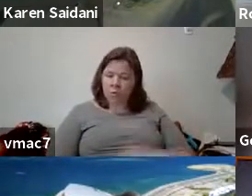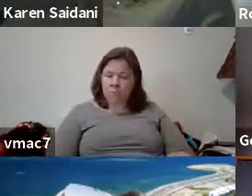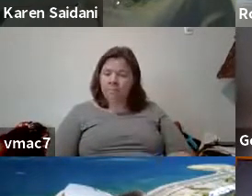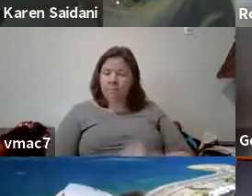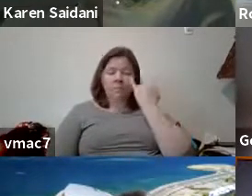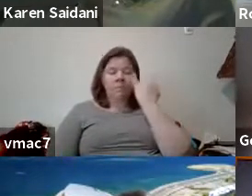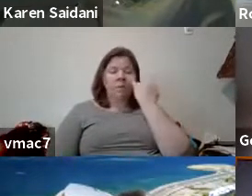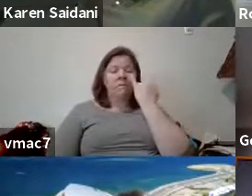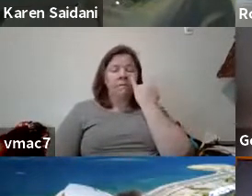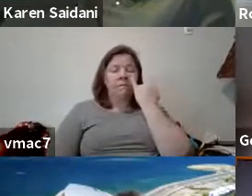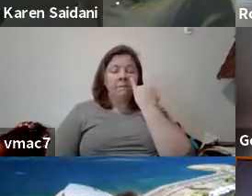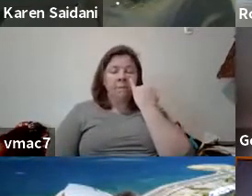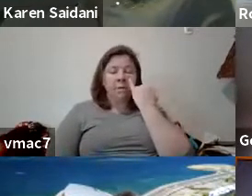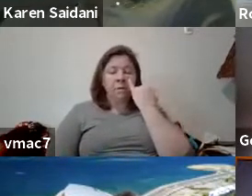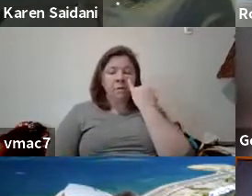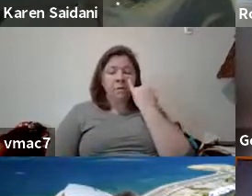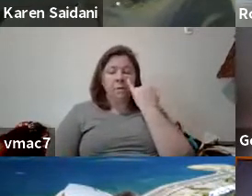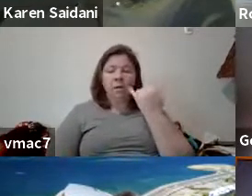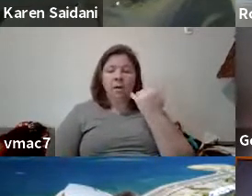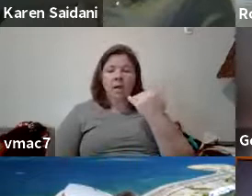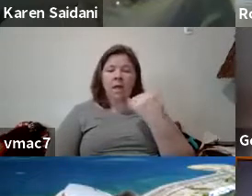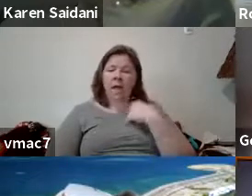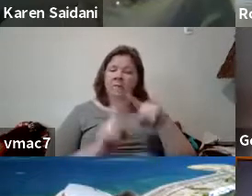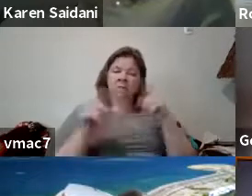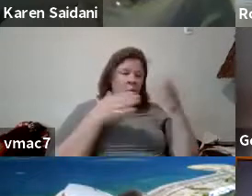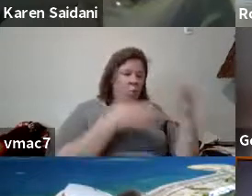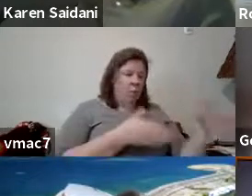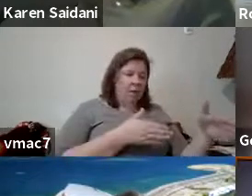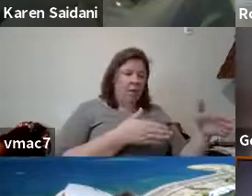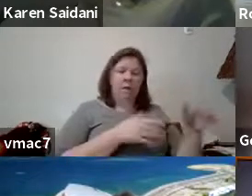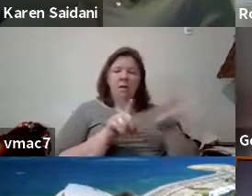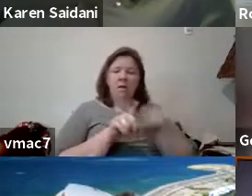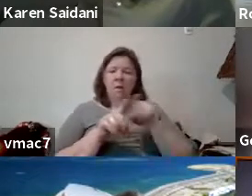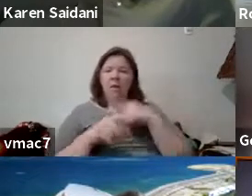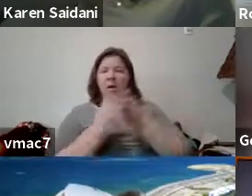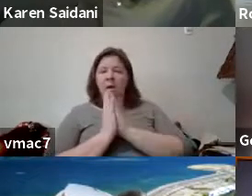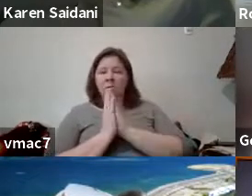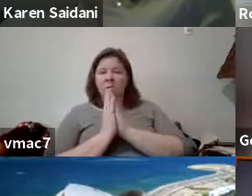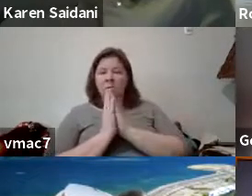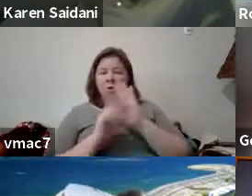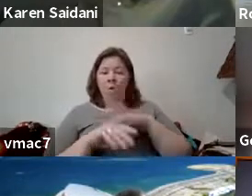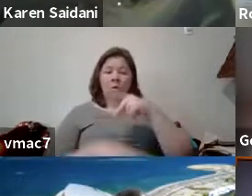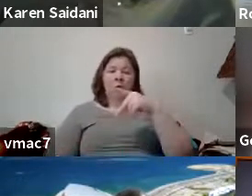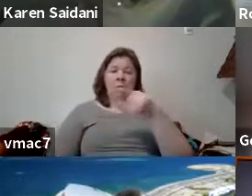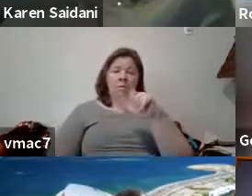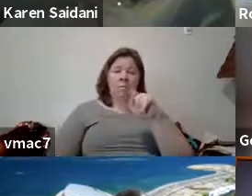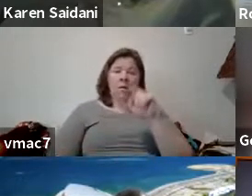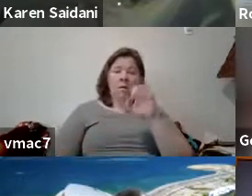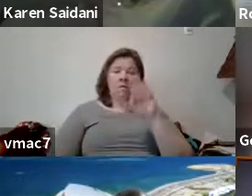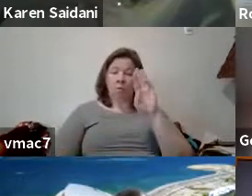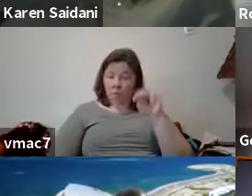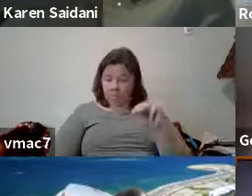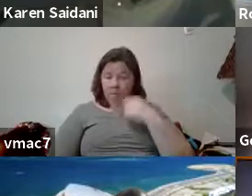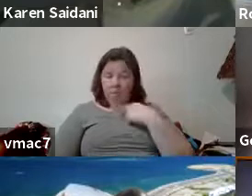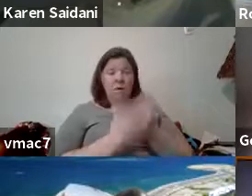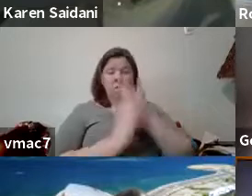if there's an alternate way, like I asked in the platform, I asked a question